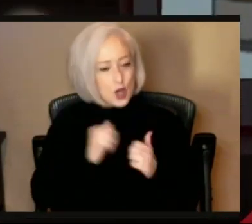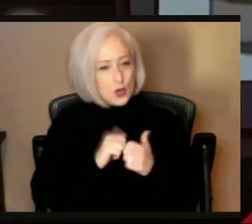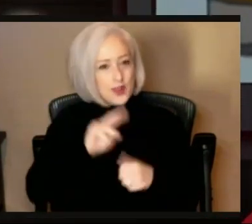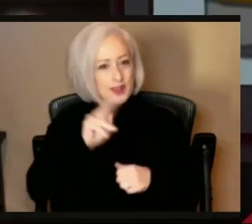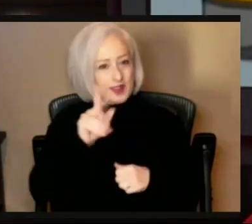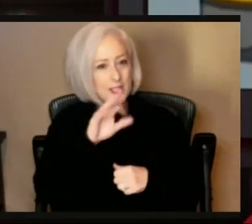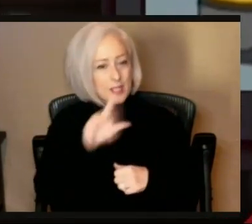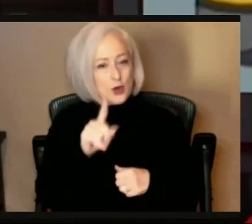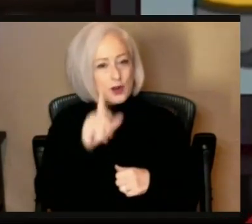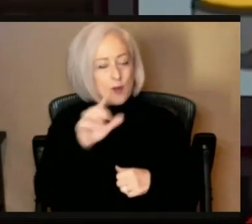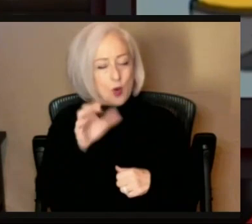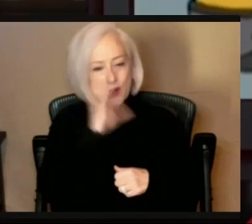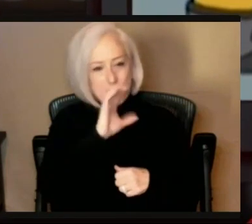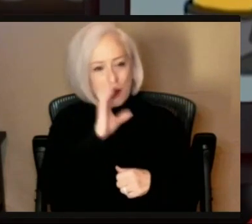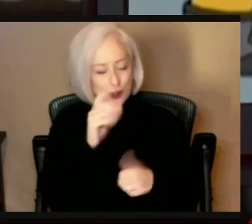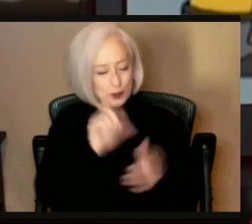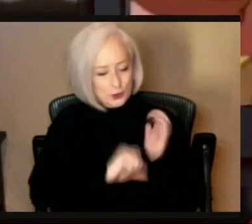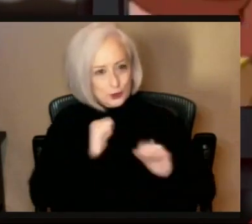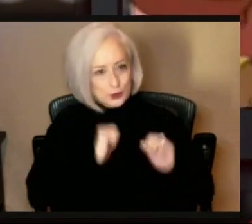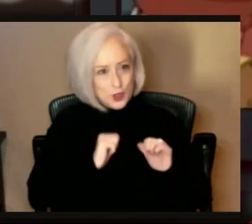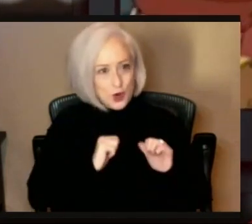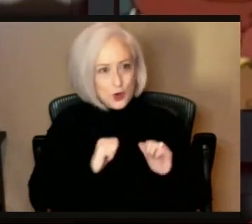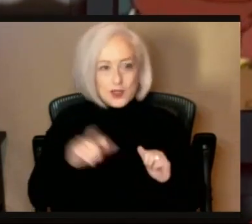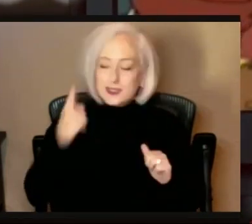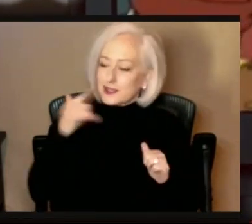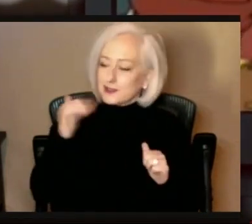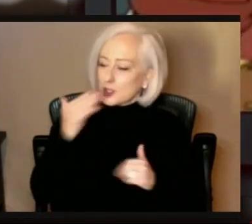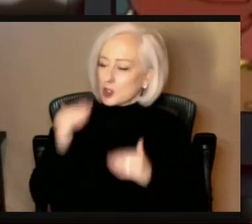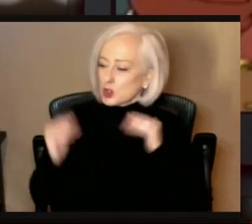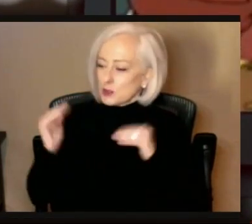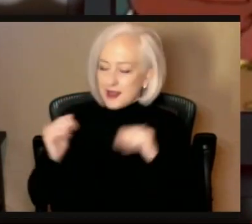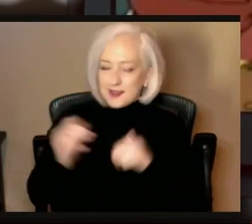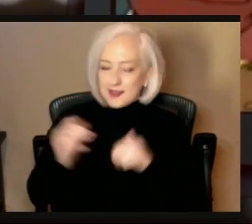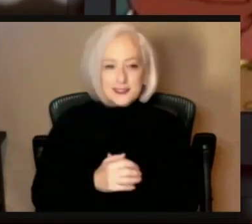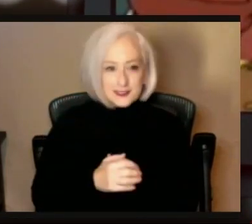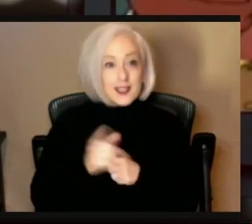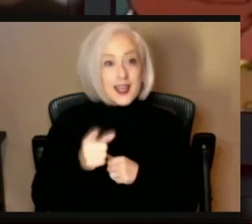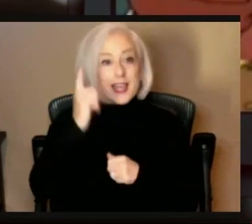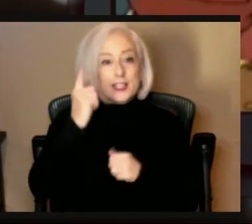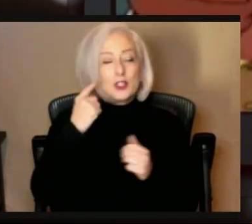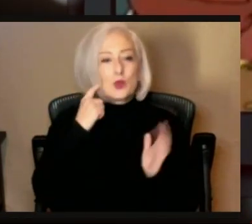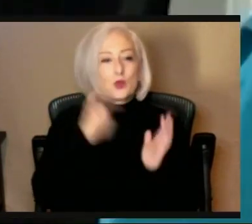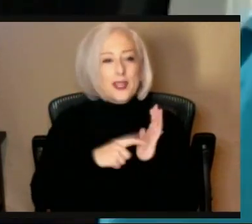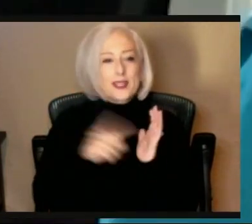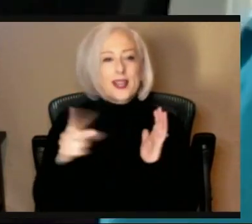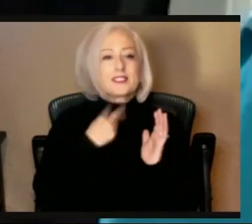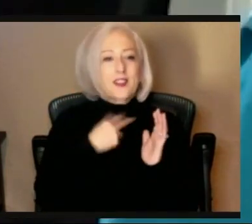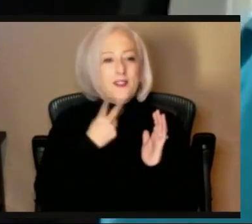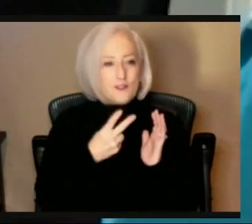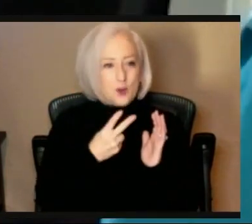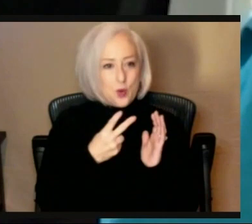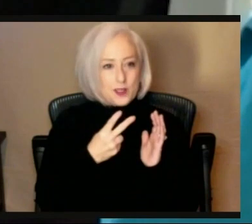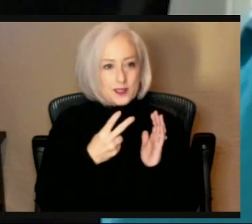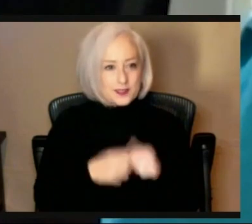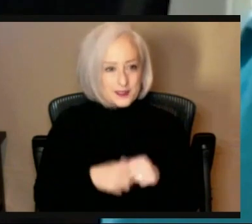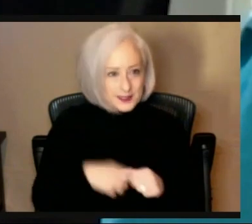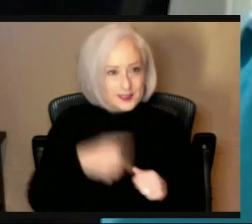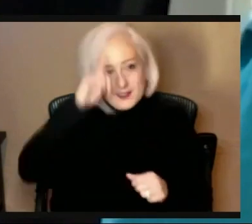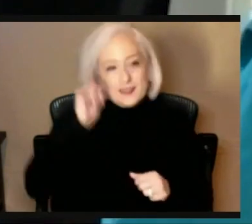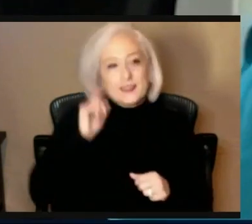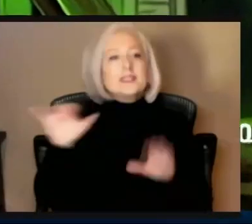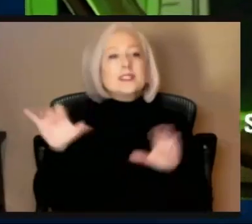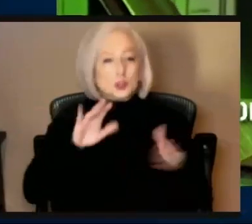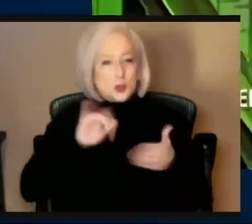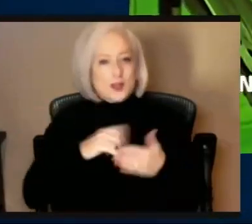watch that. Sure. Me too. Sounds like a good balance. And you certainly recognize the voice. I do this voice. I've been doing it for years, the